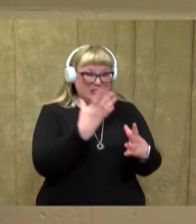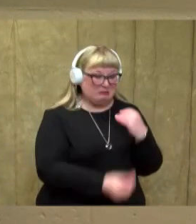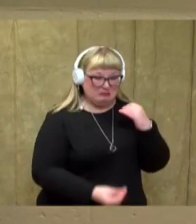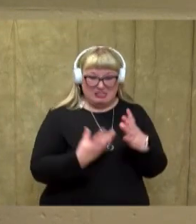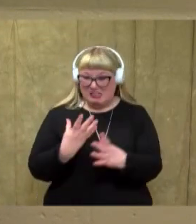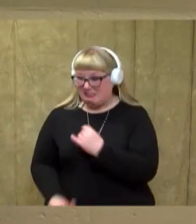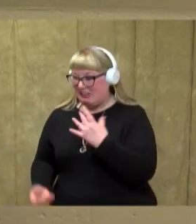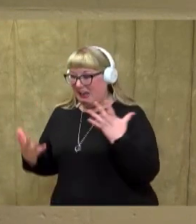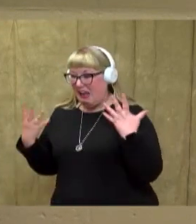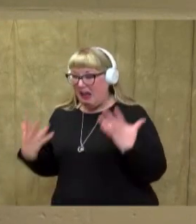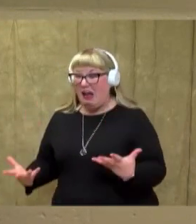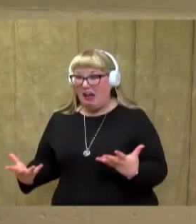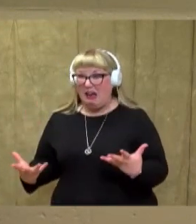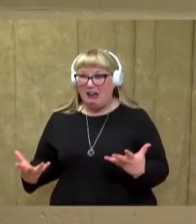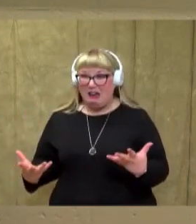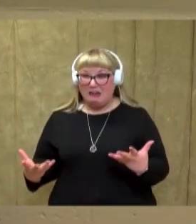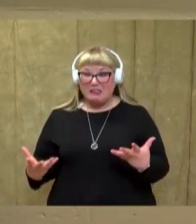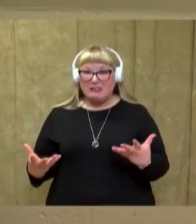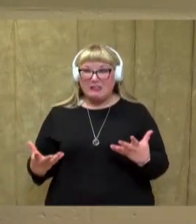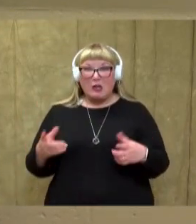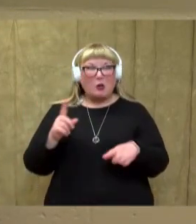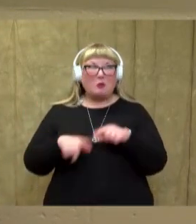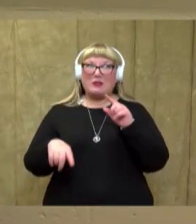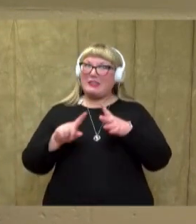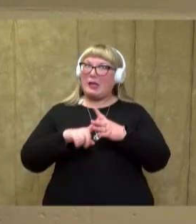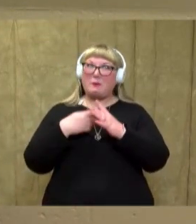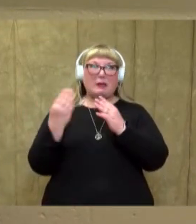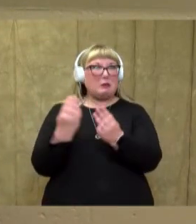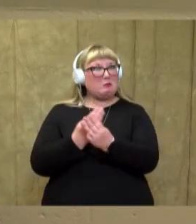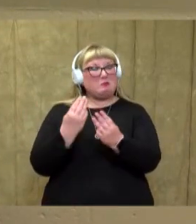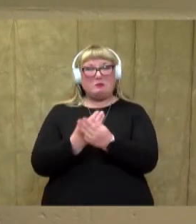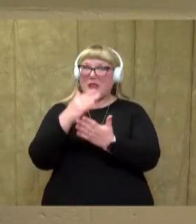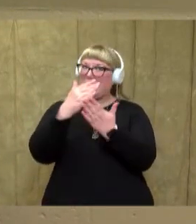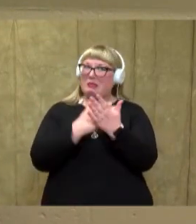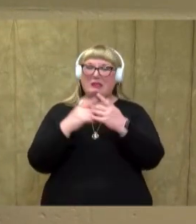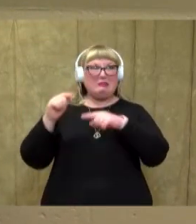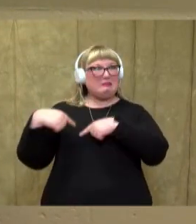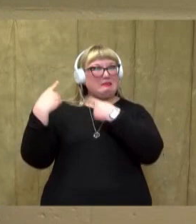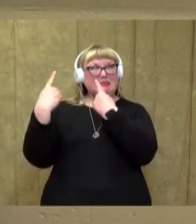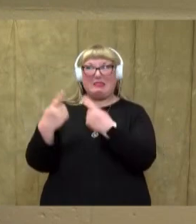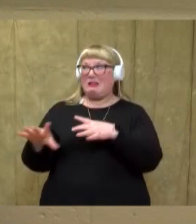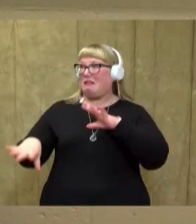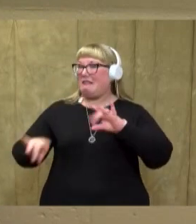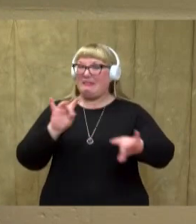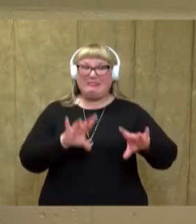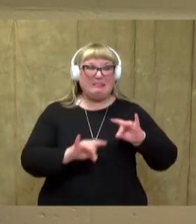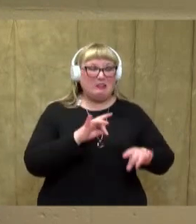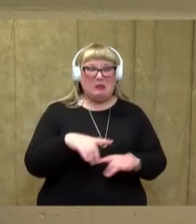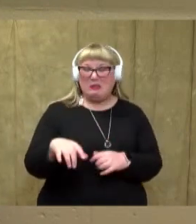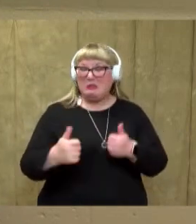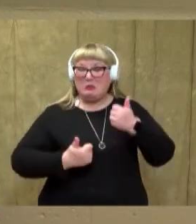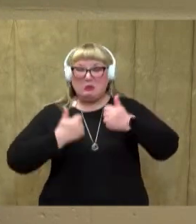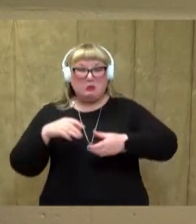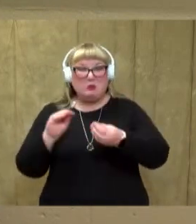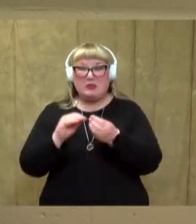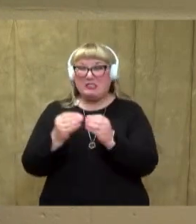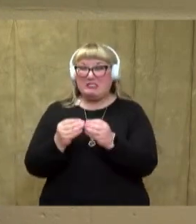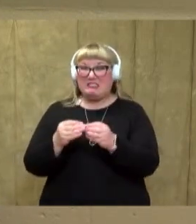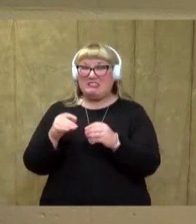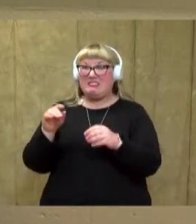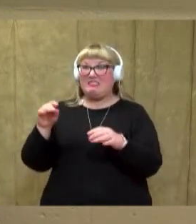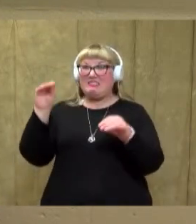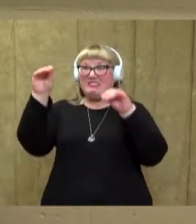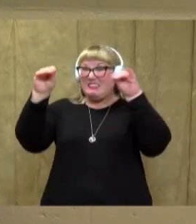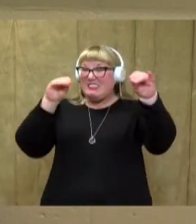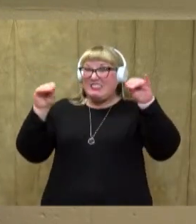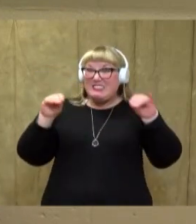out. So we can't begin our math lesson today until we find which number goes in